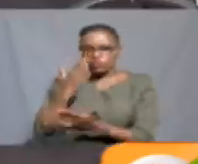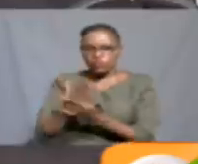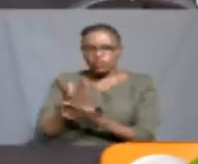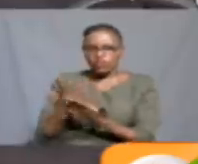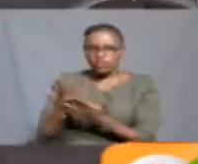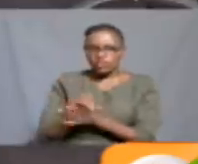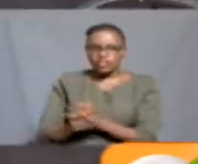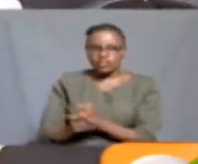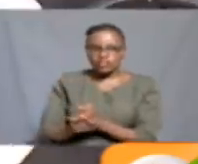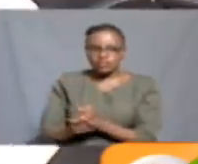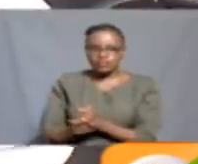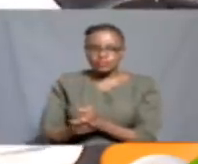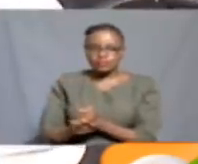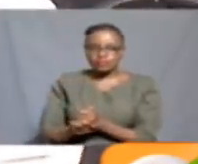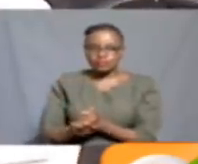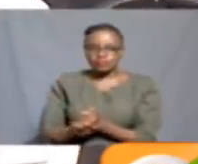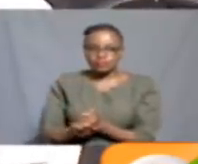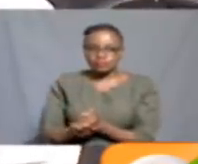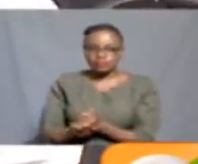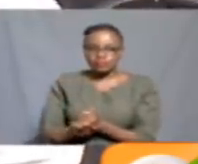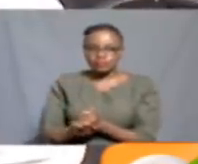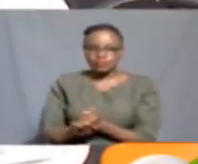not paying attention. Okay, sorry.